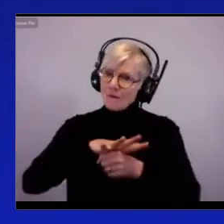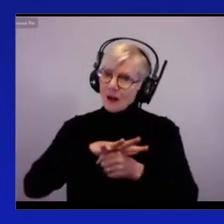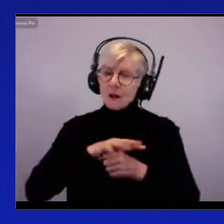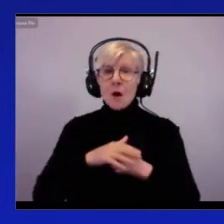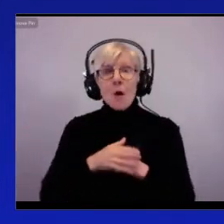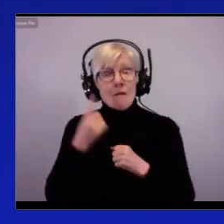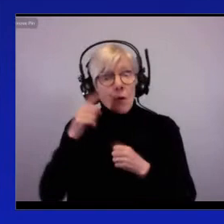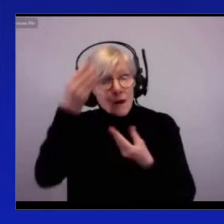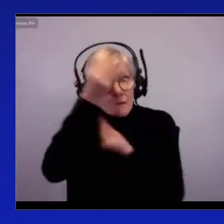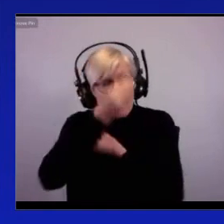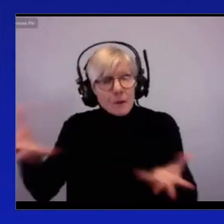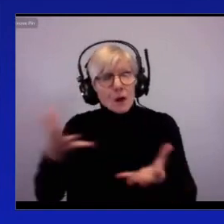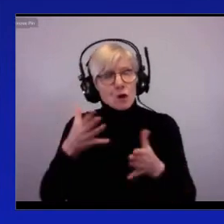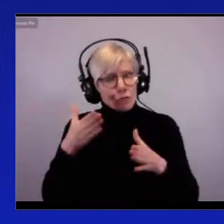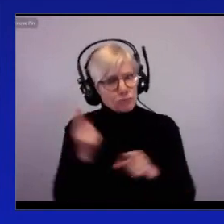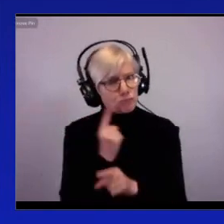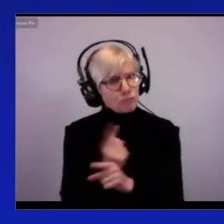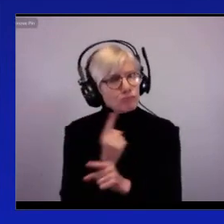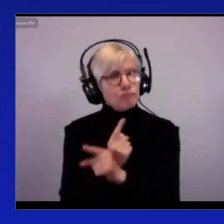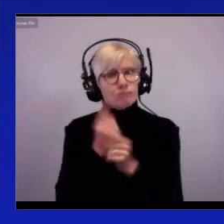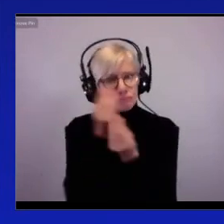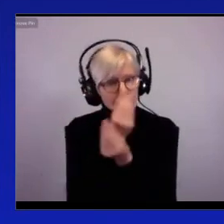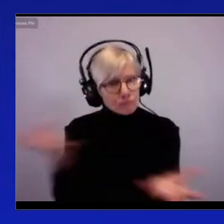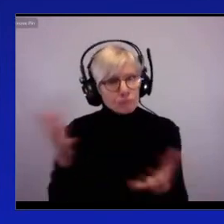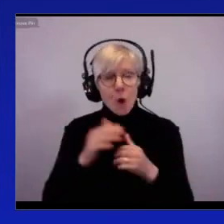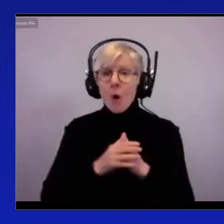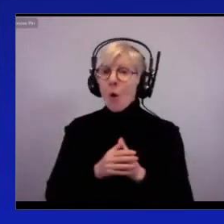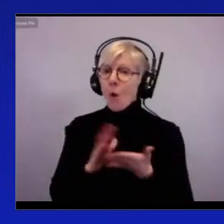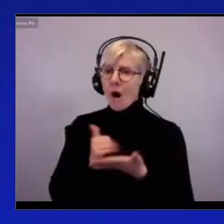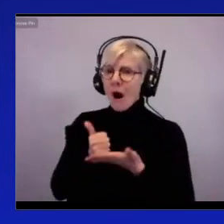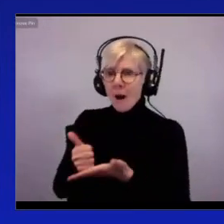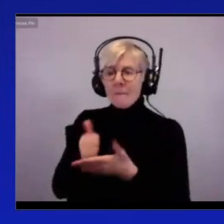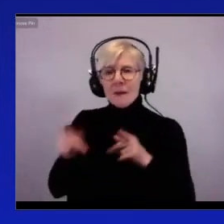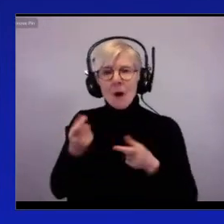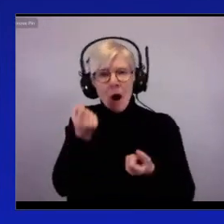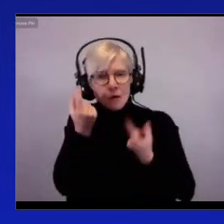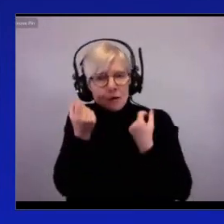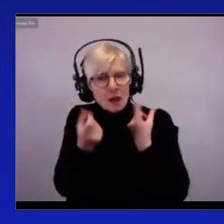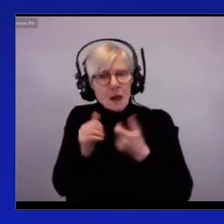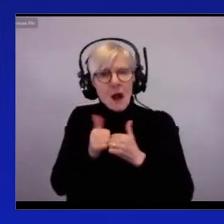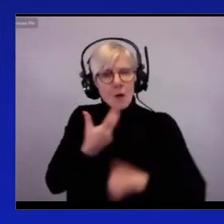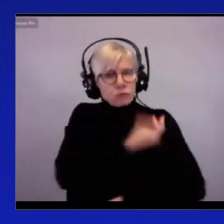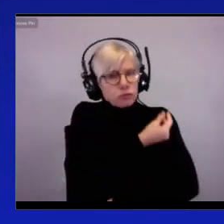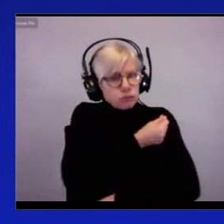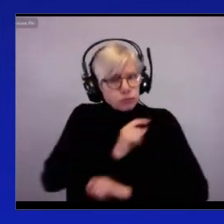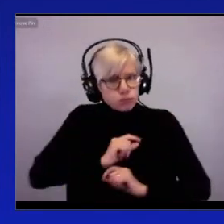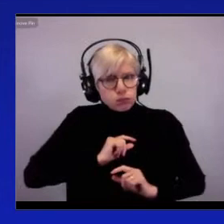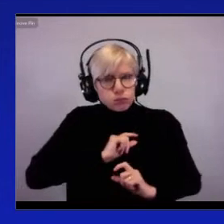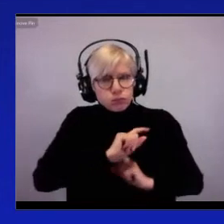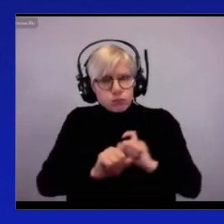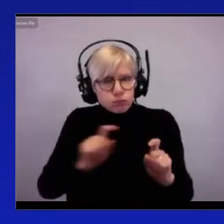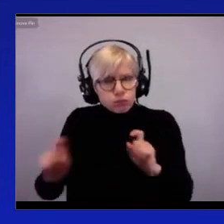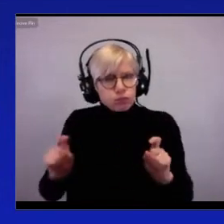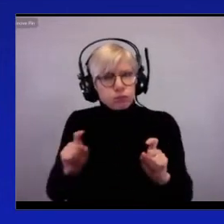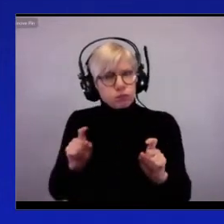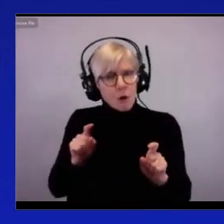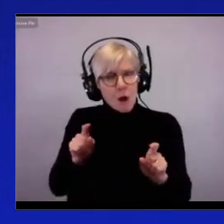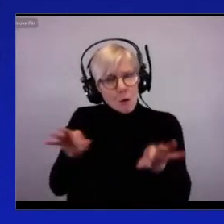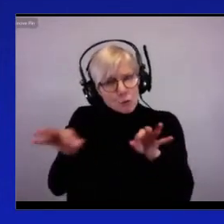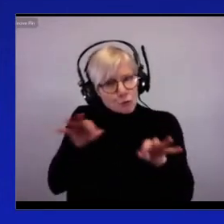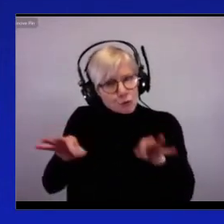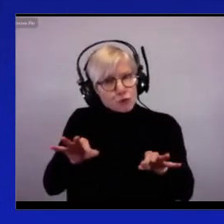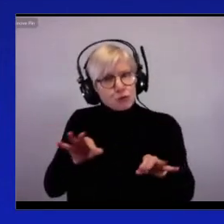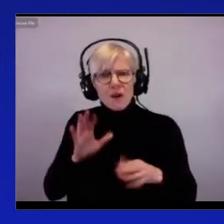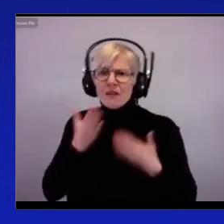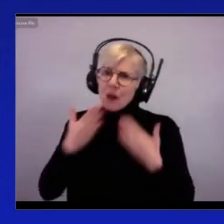with constituents or helping to manage expectations regarding the distribution and availability of the vaccine. I'm happy to